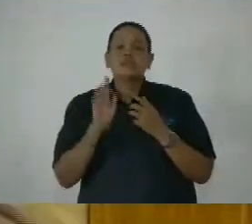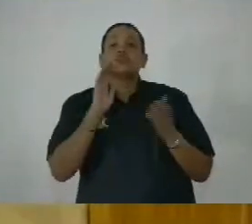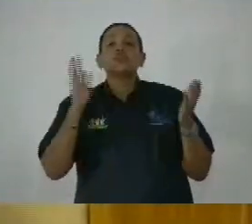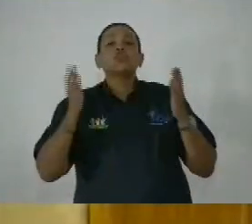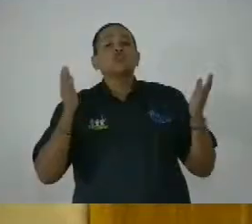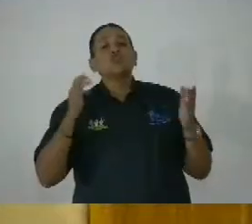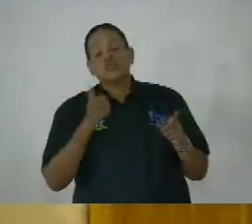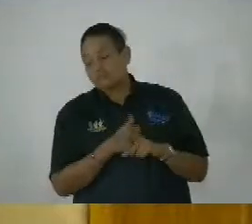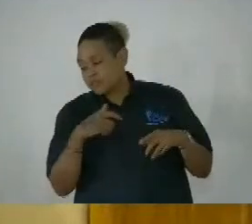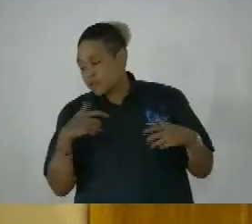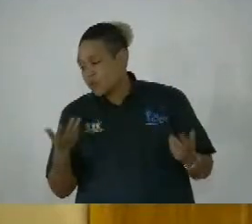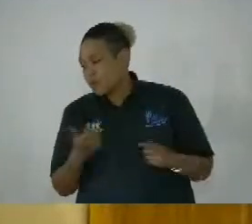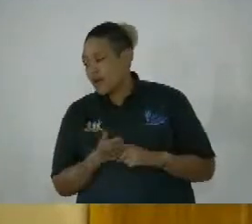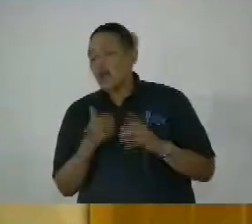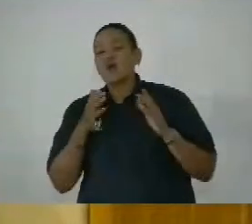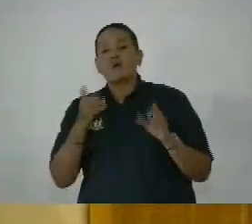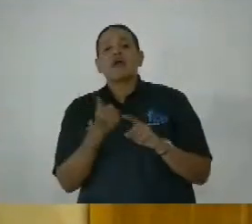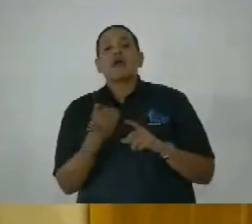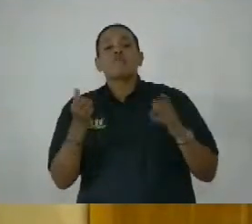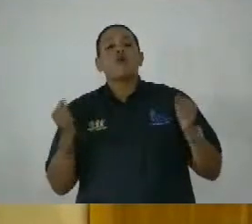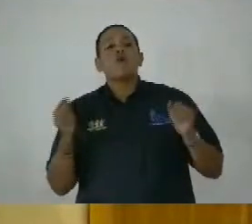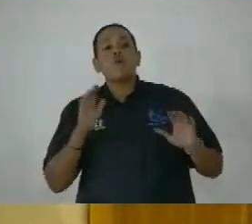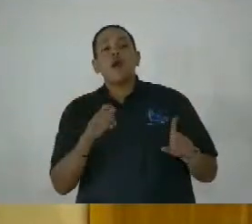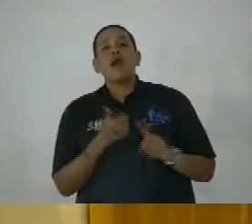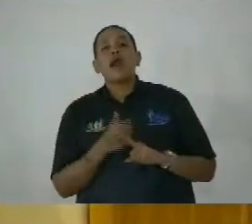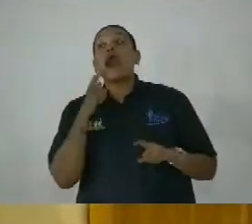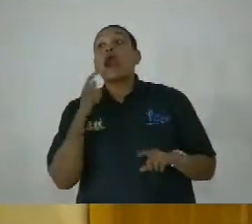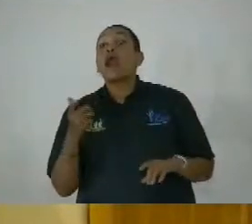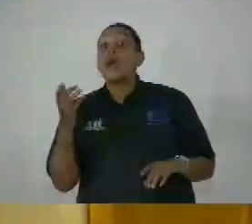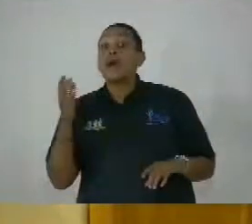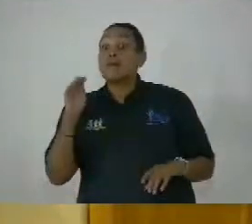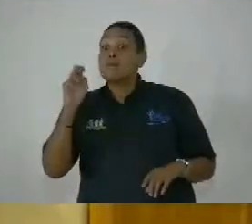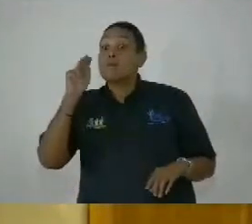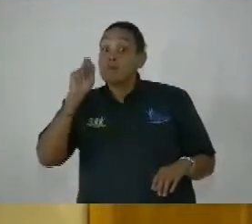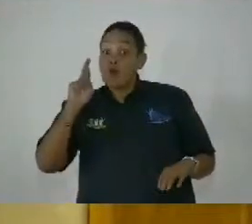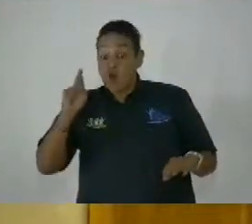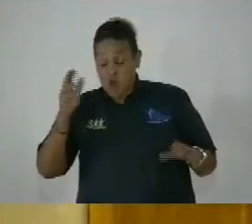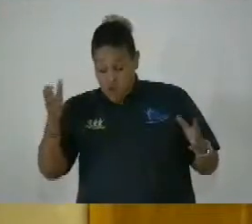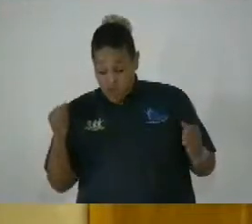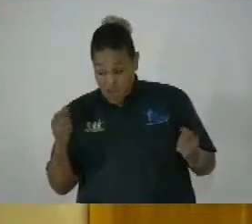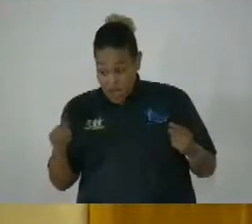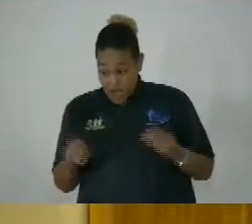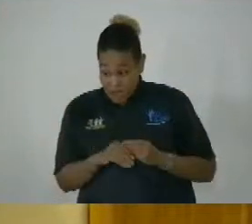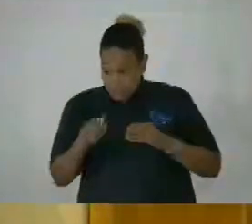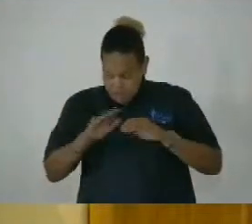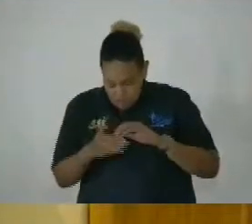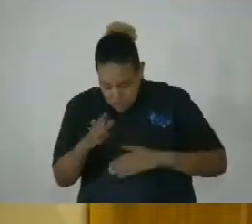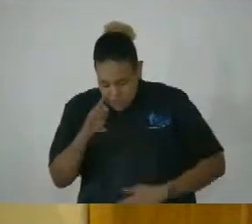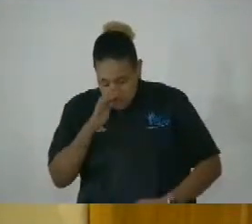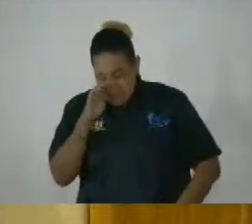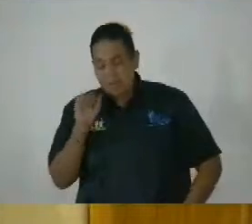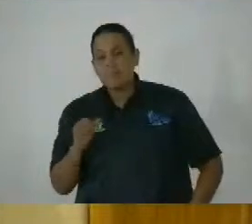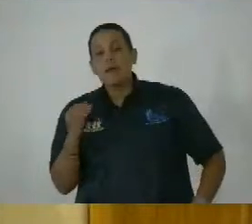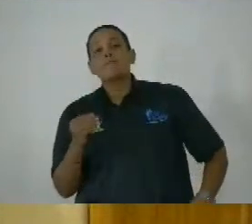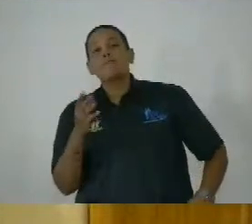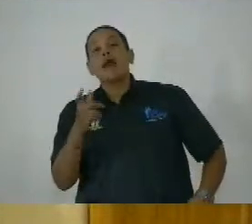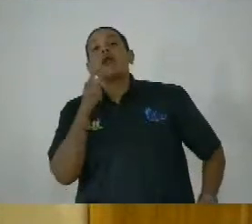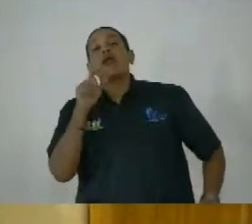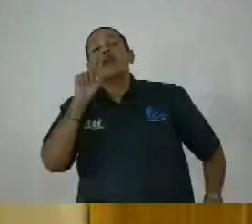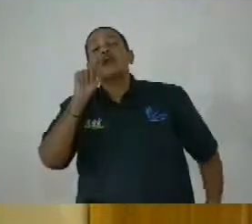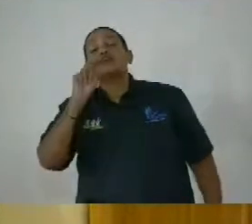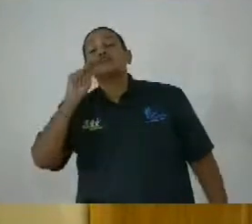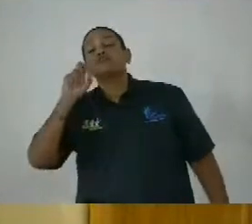a means of acquiring, brokering drug deals that the scammer can buy and transship.